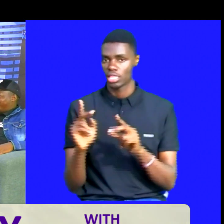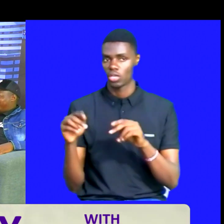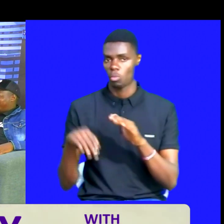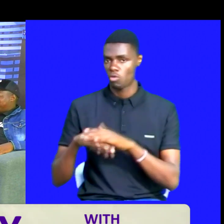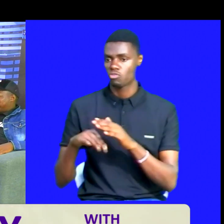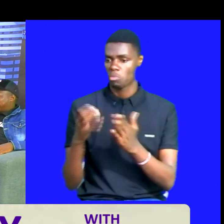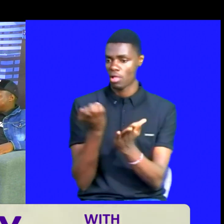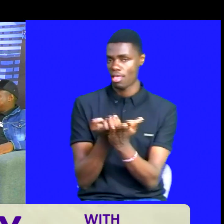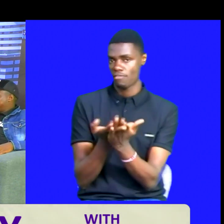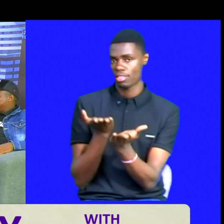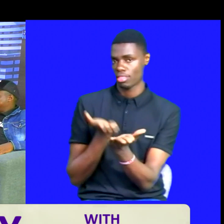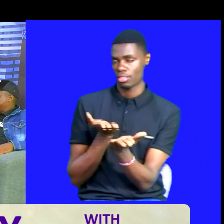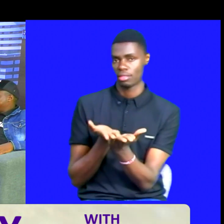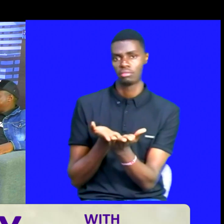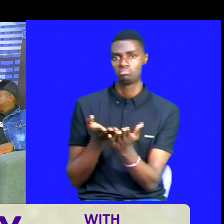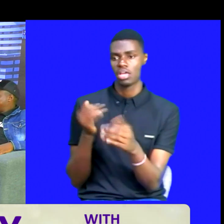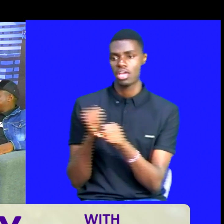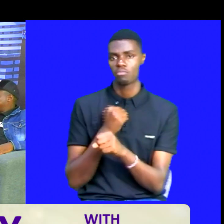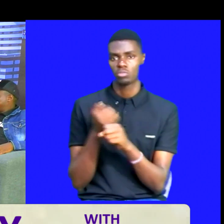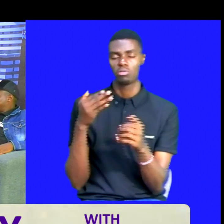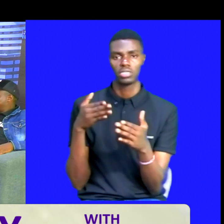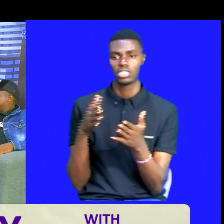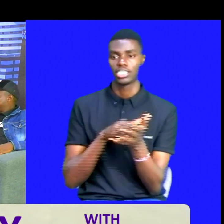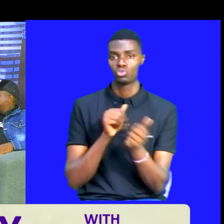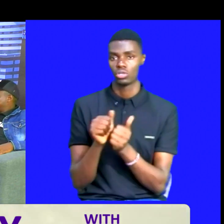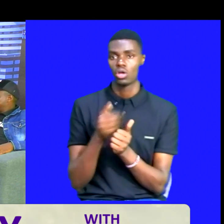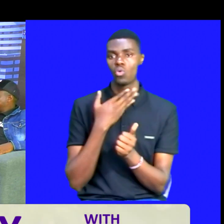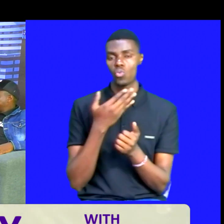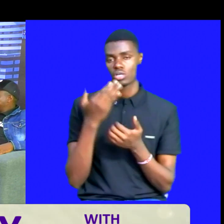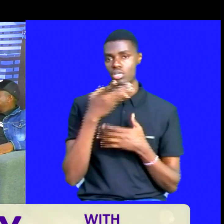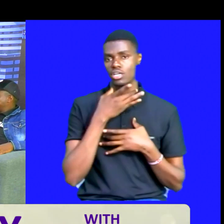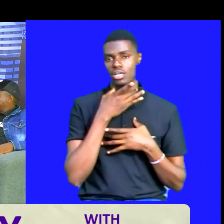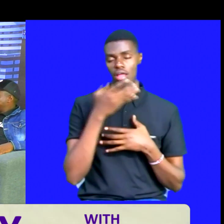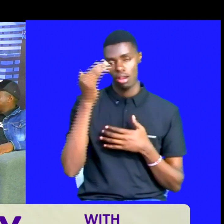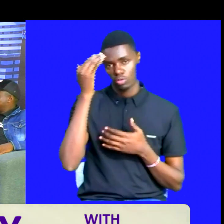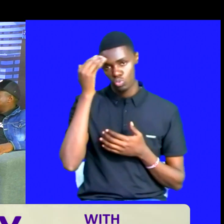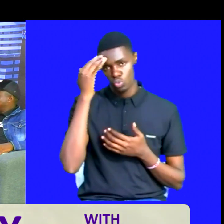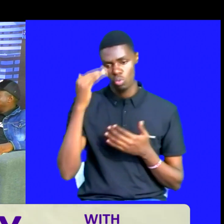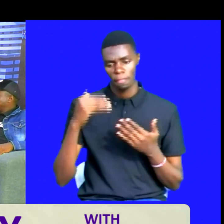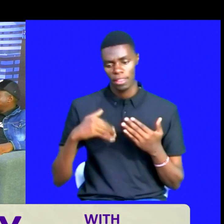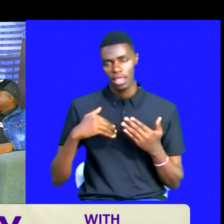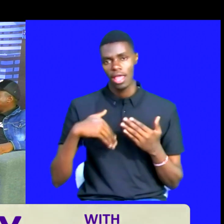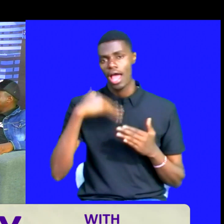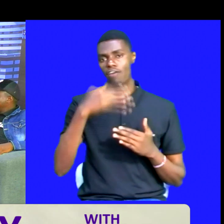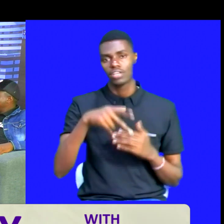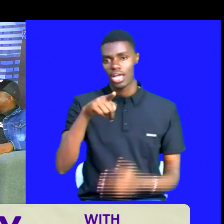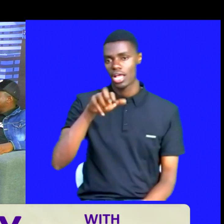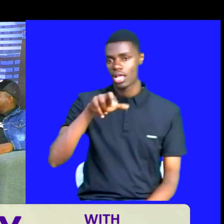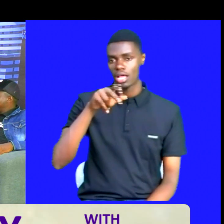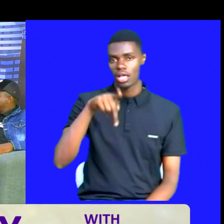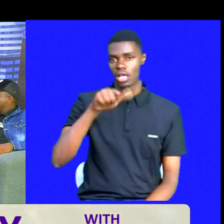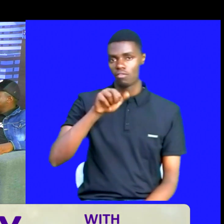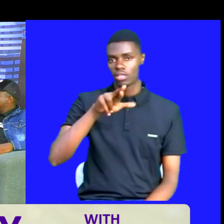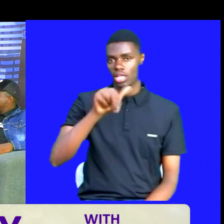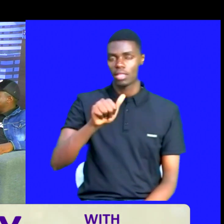evidence easy pingwa. So I would like to know what next after the Para Games.